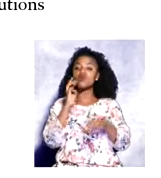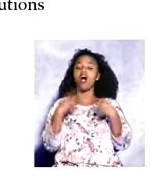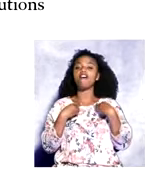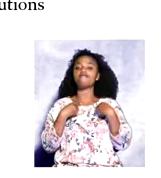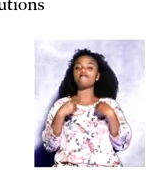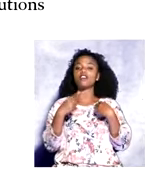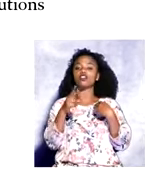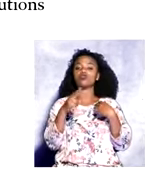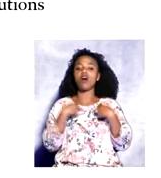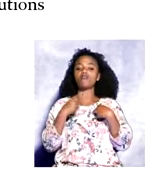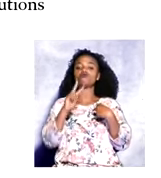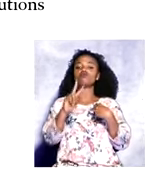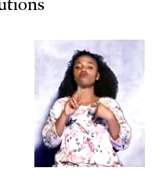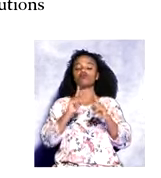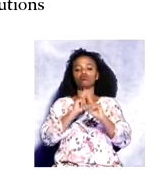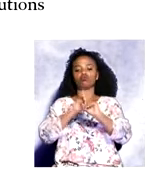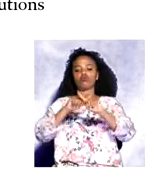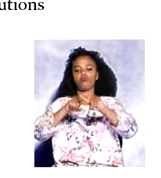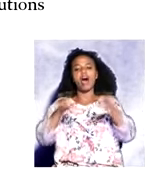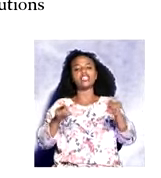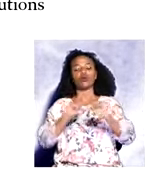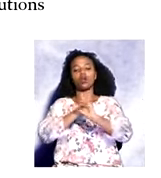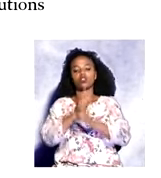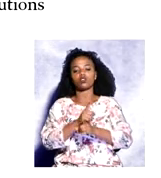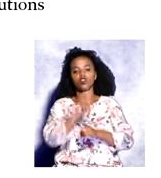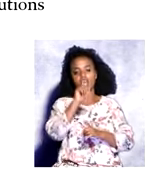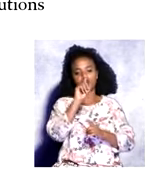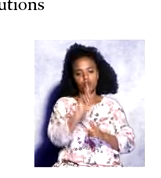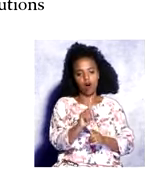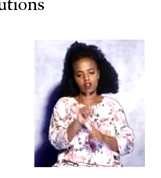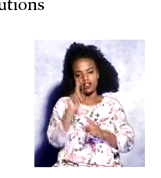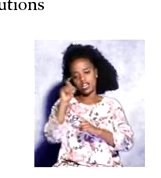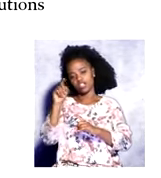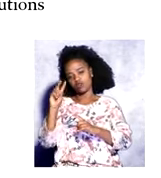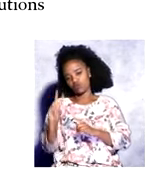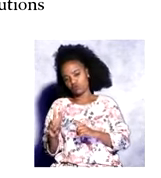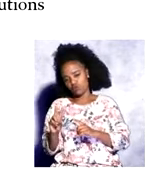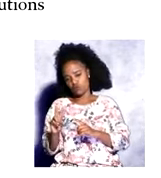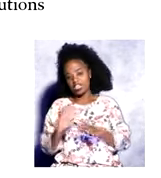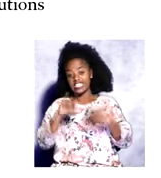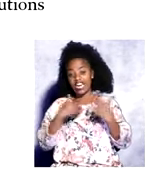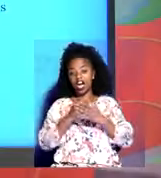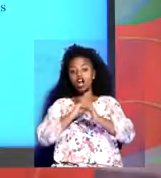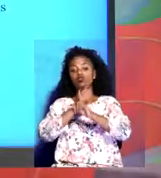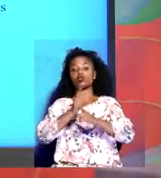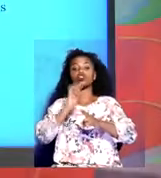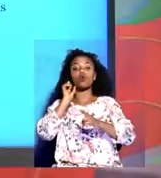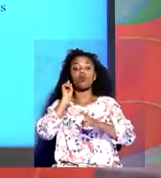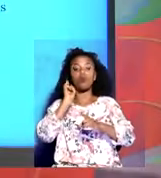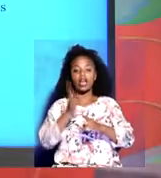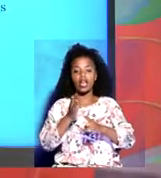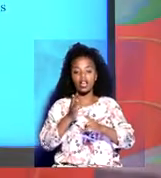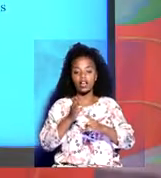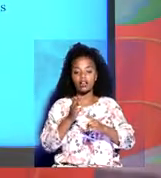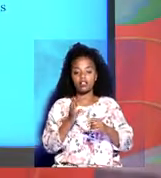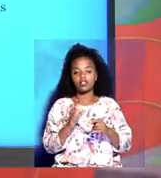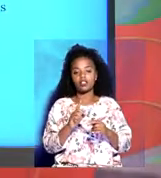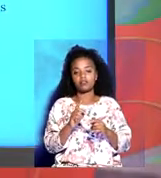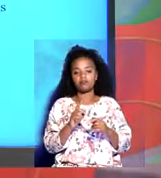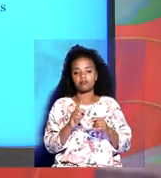particular solutions. So one particular x1 and x2 on this interval. So the general solution will be the